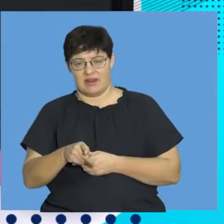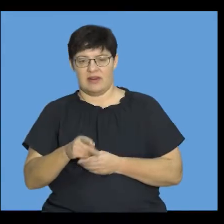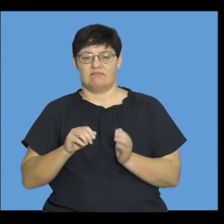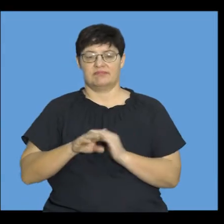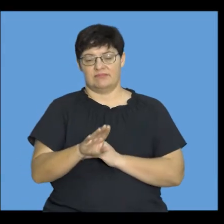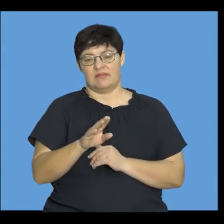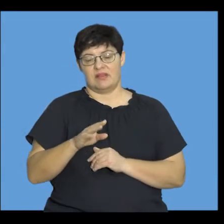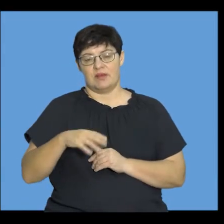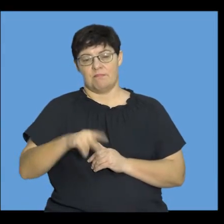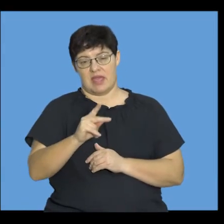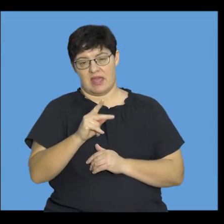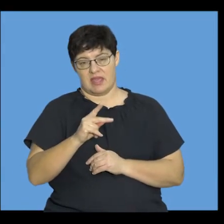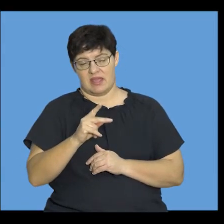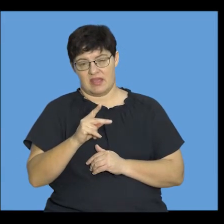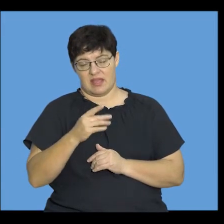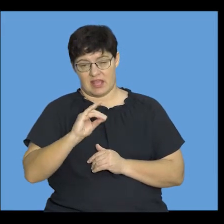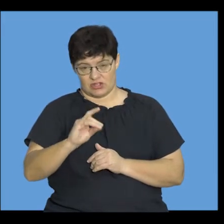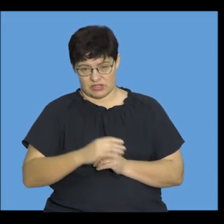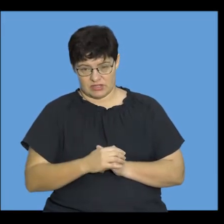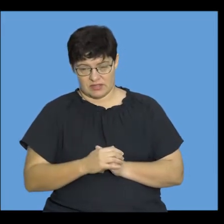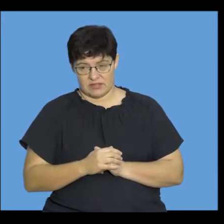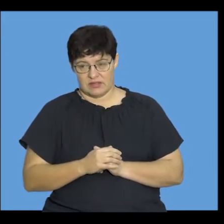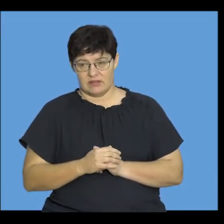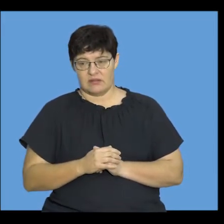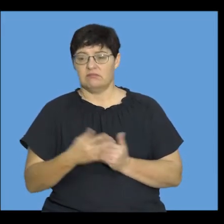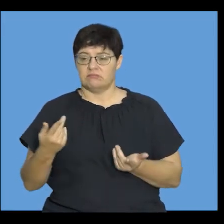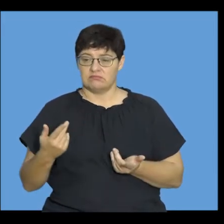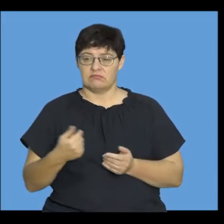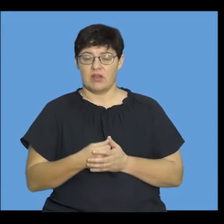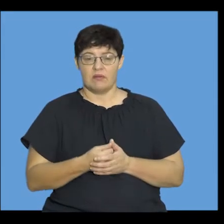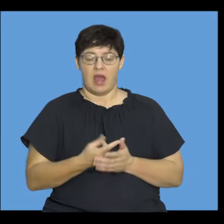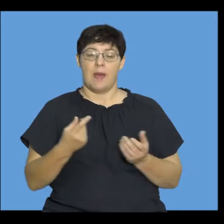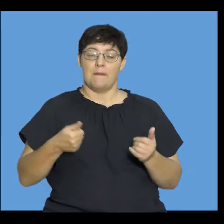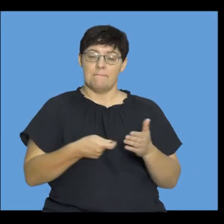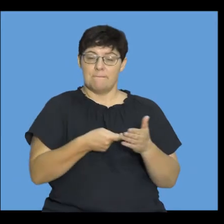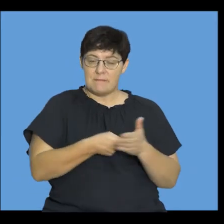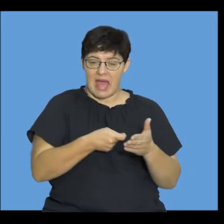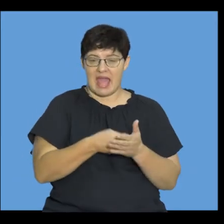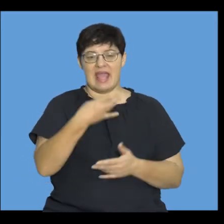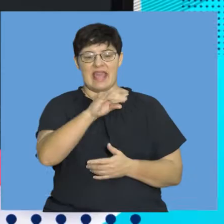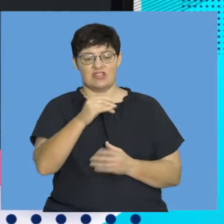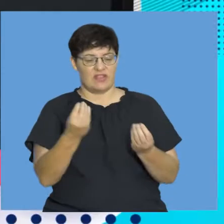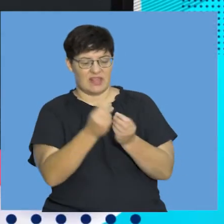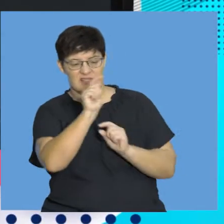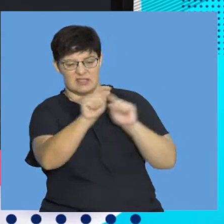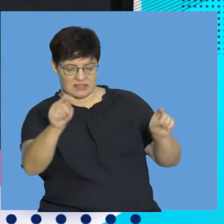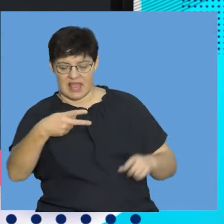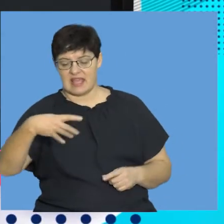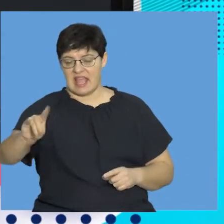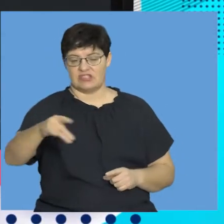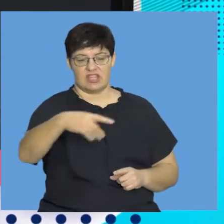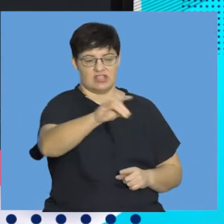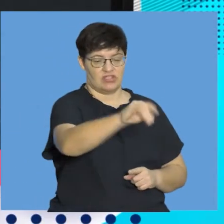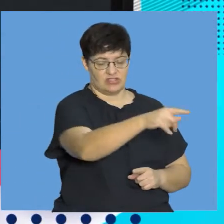then obviously your cash purchase of goods, where you are buying goods on a cash basis, clearly you can